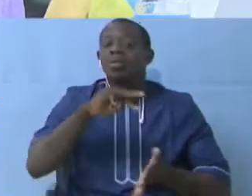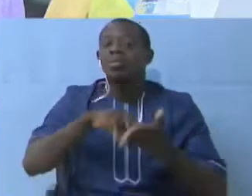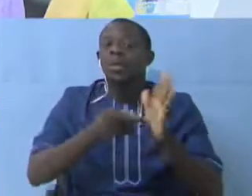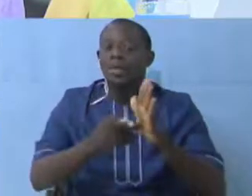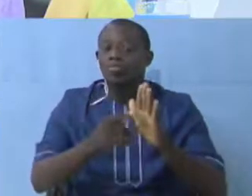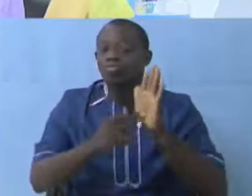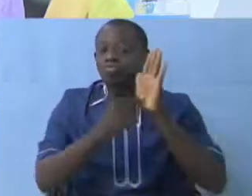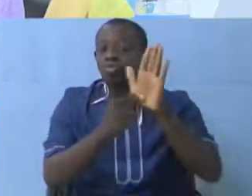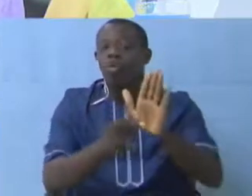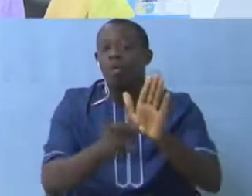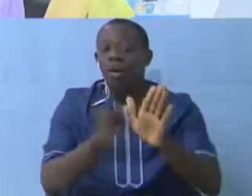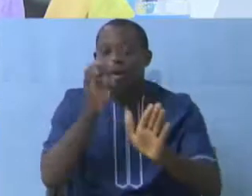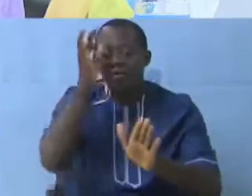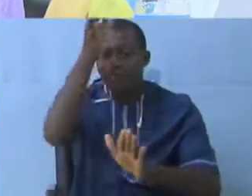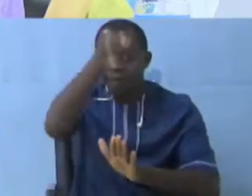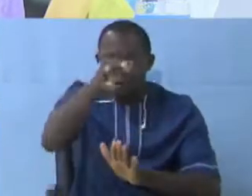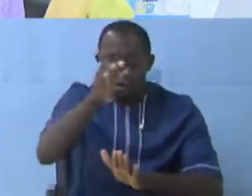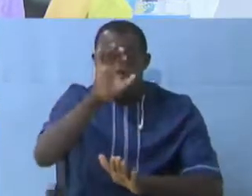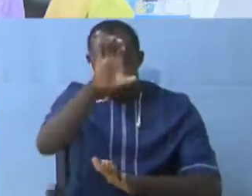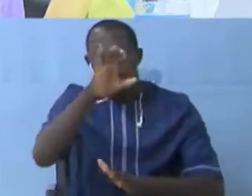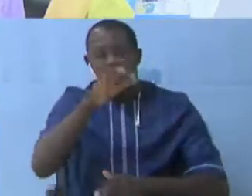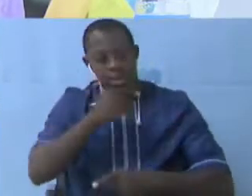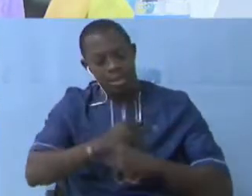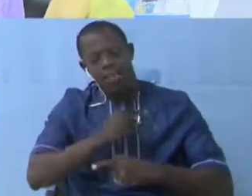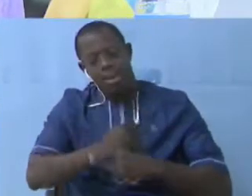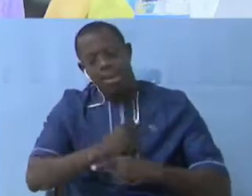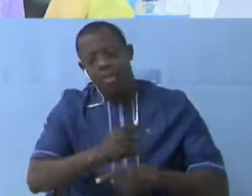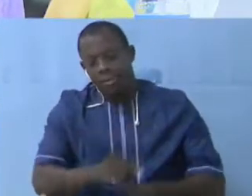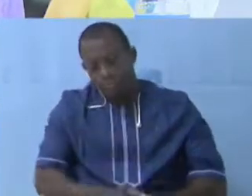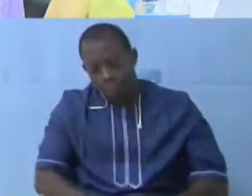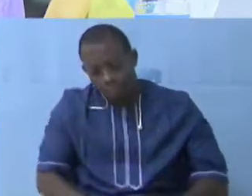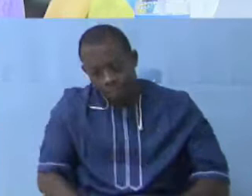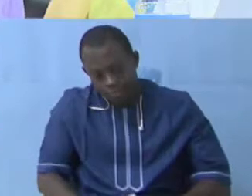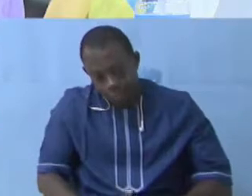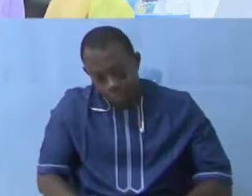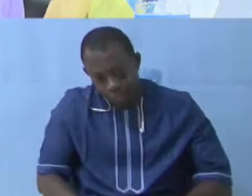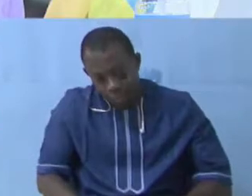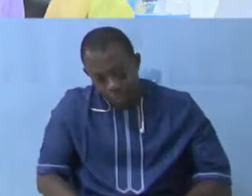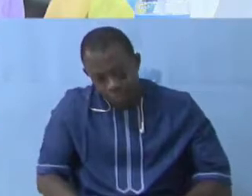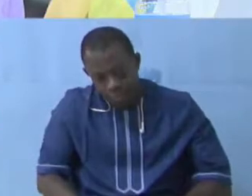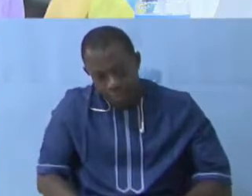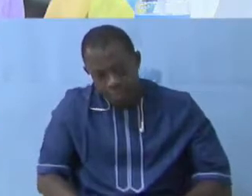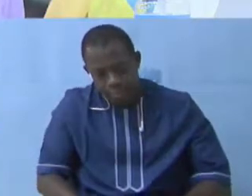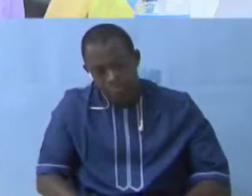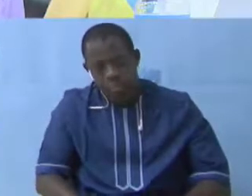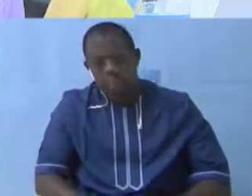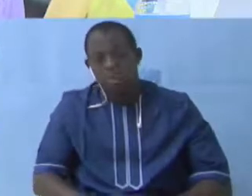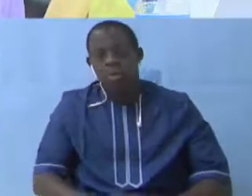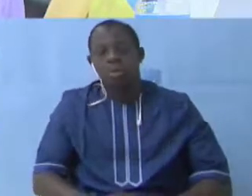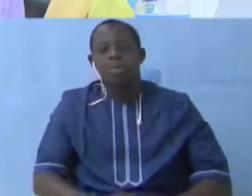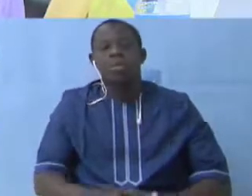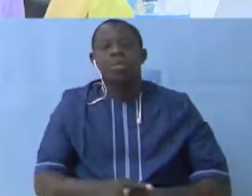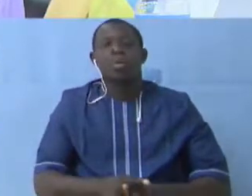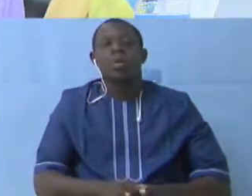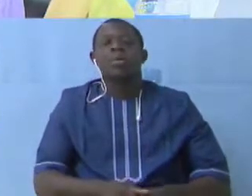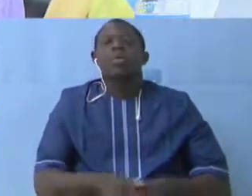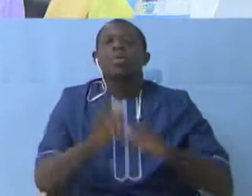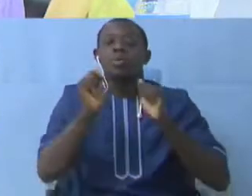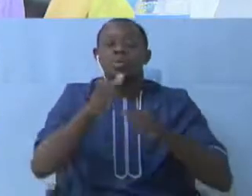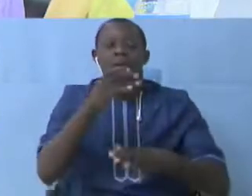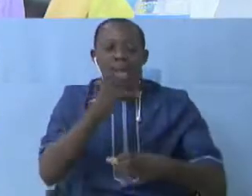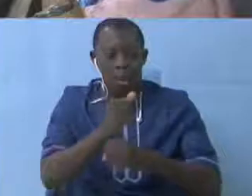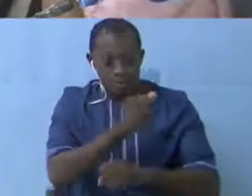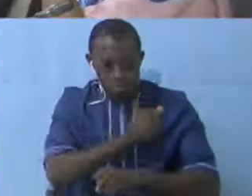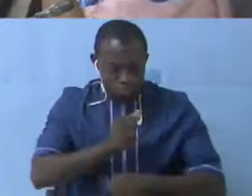Bu boobaa loola nag dana mën a xayma nag li nga xam ne nii mooy la njëm kanami réew mi. It will help us to move as a nation.